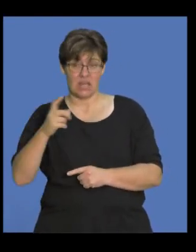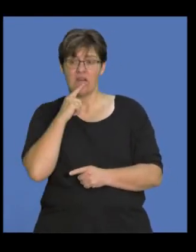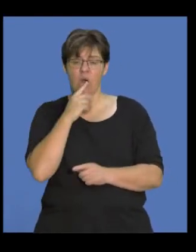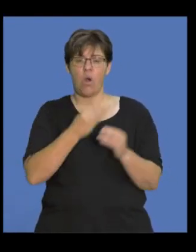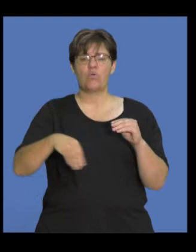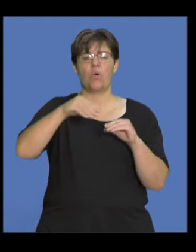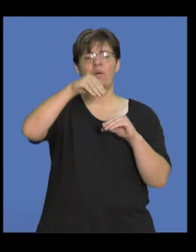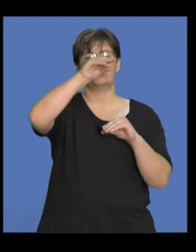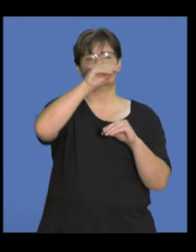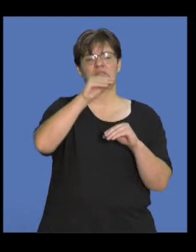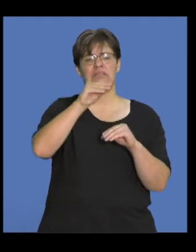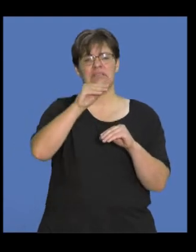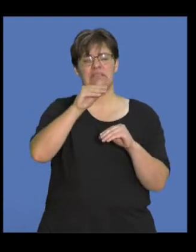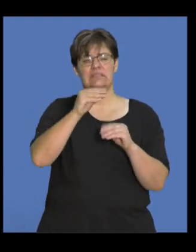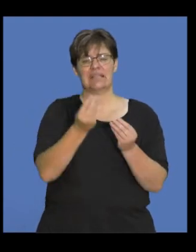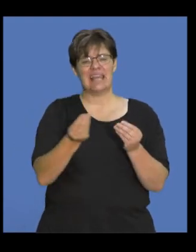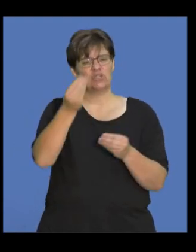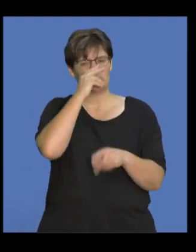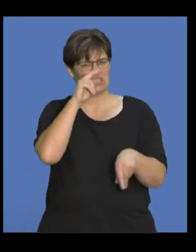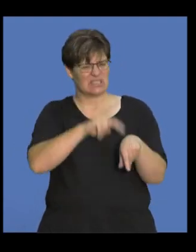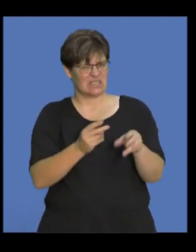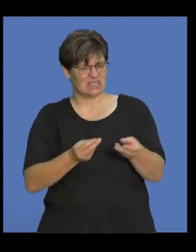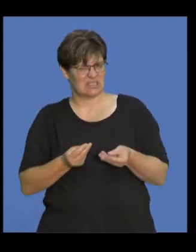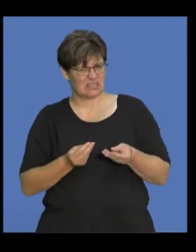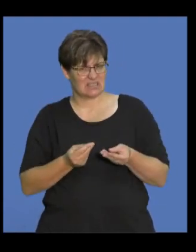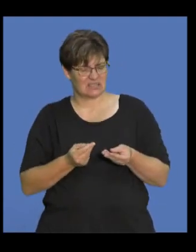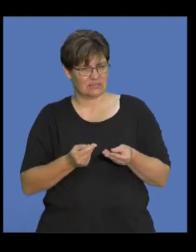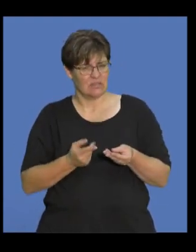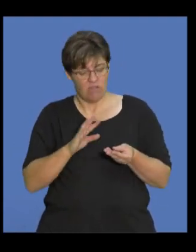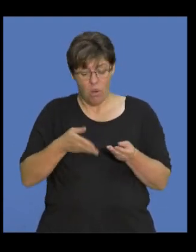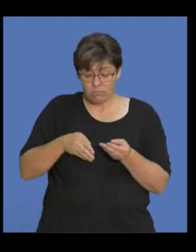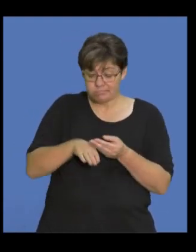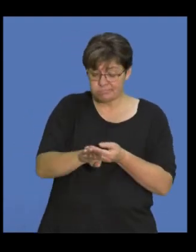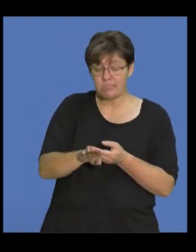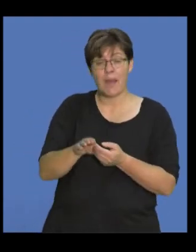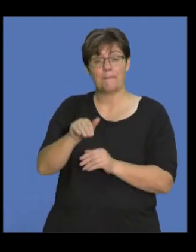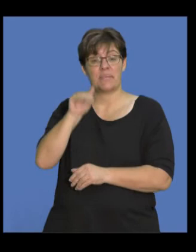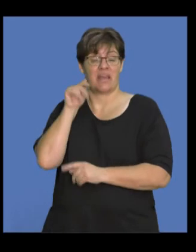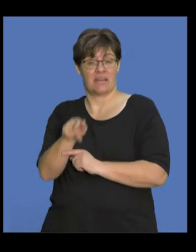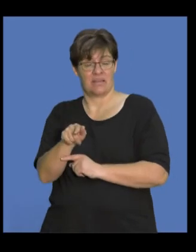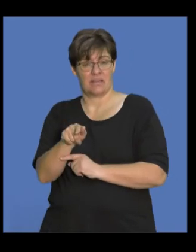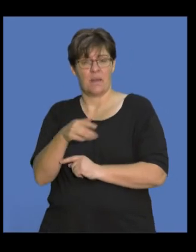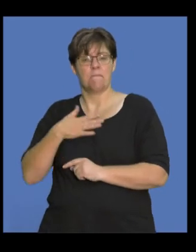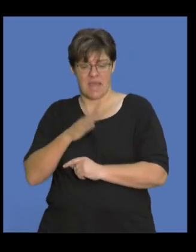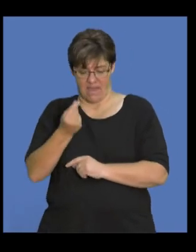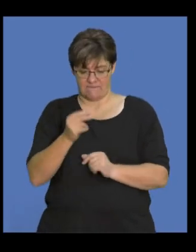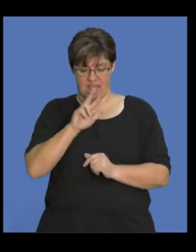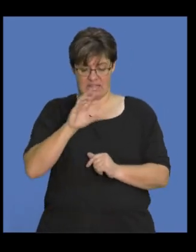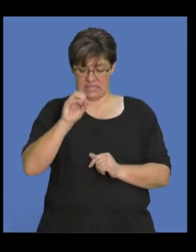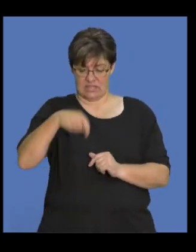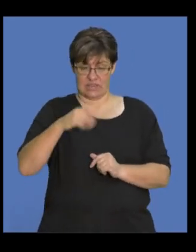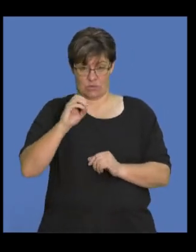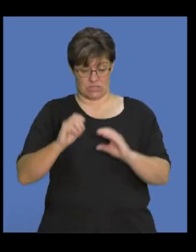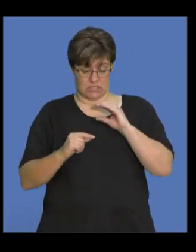order to achieve this? So we want to know, if she goes through a bank and says, I want to invest